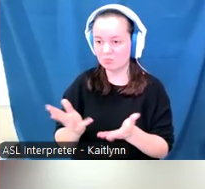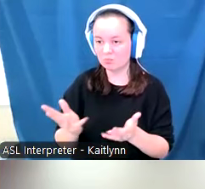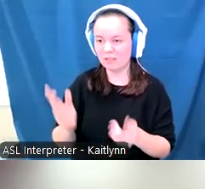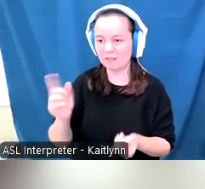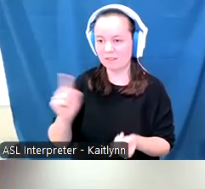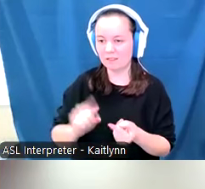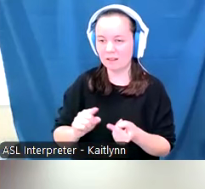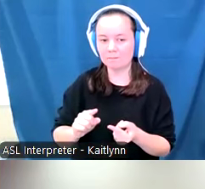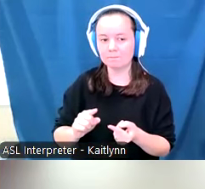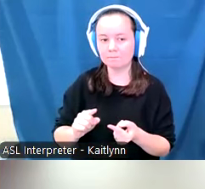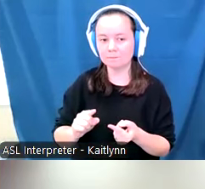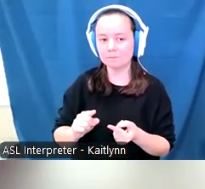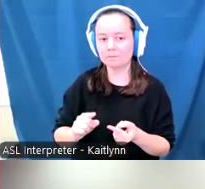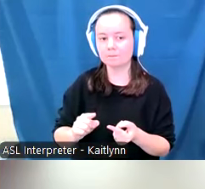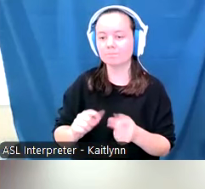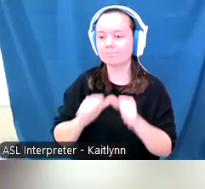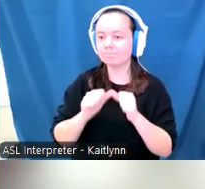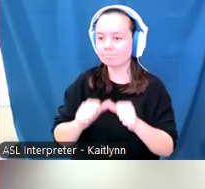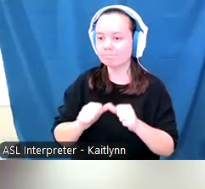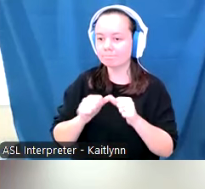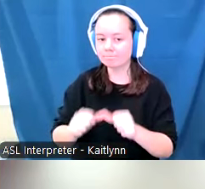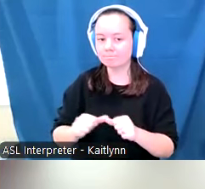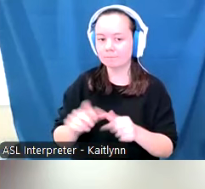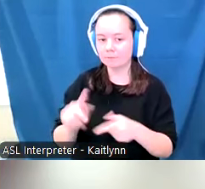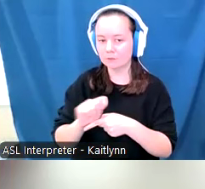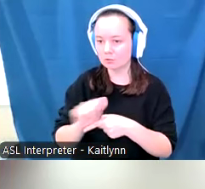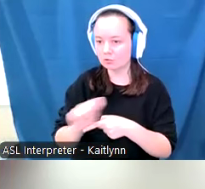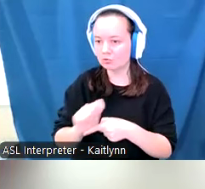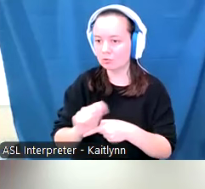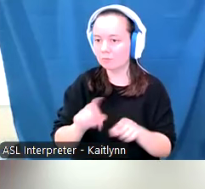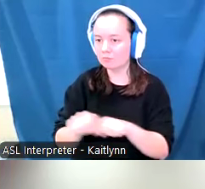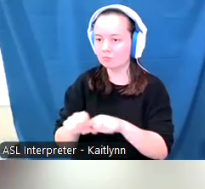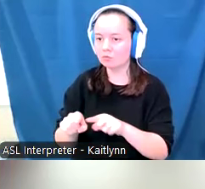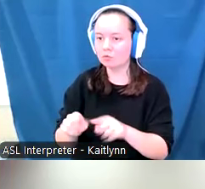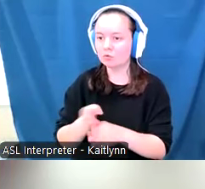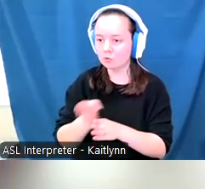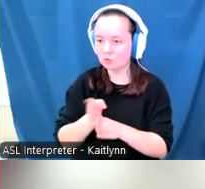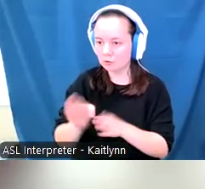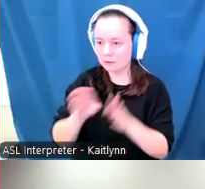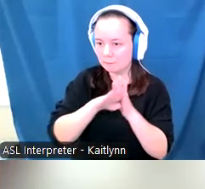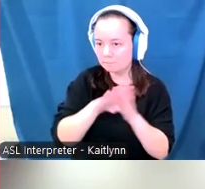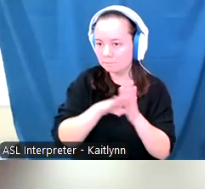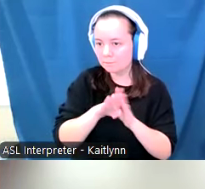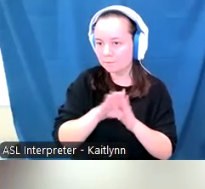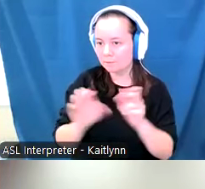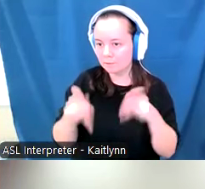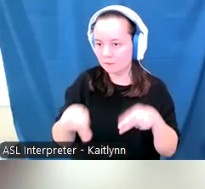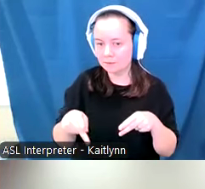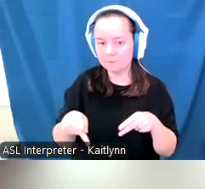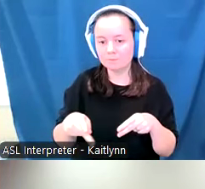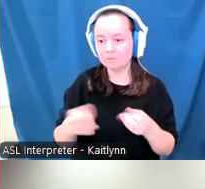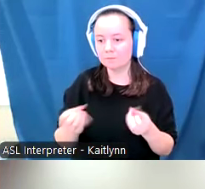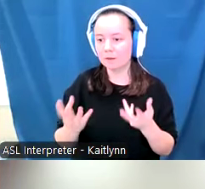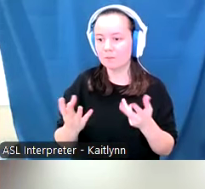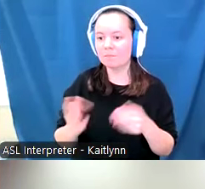portable training and career advancement opportunities. For example, the majority of direct care occupations do not